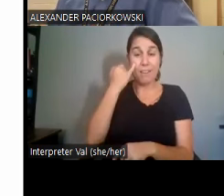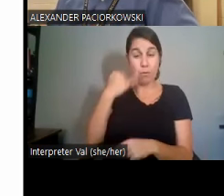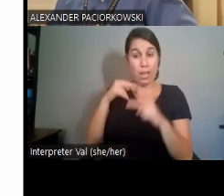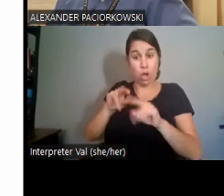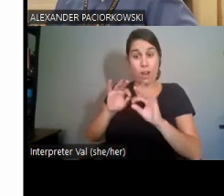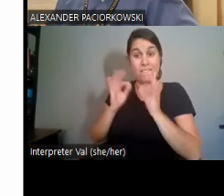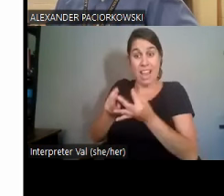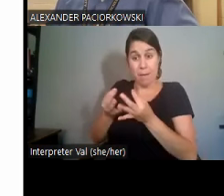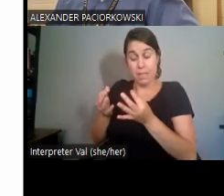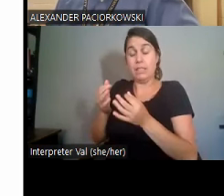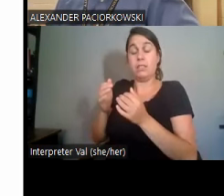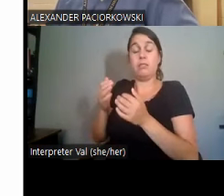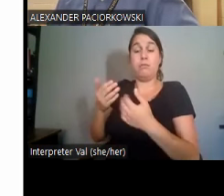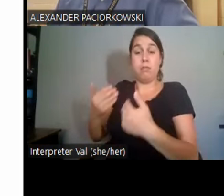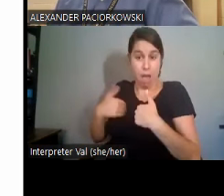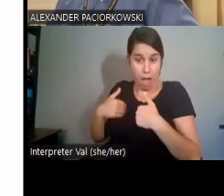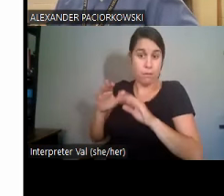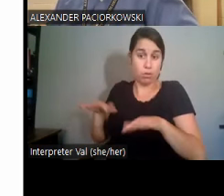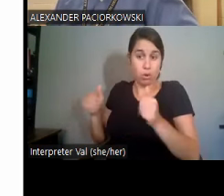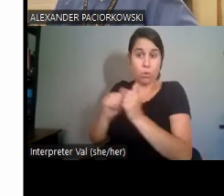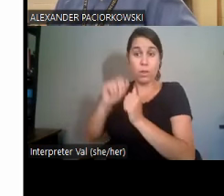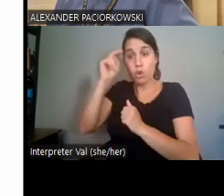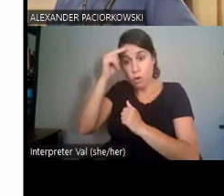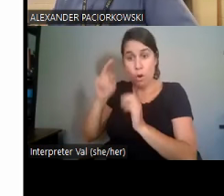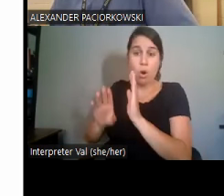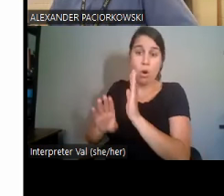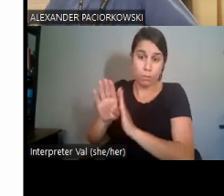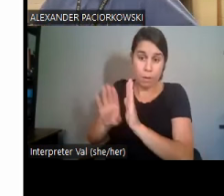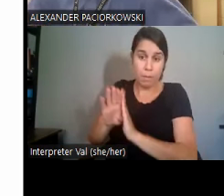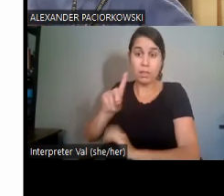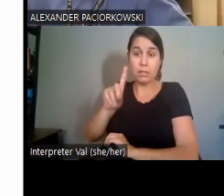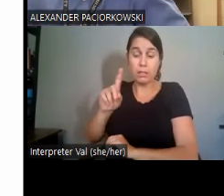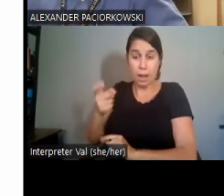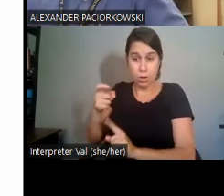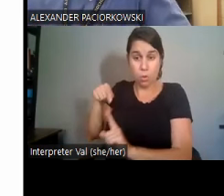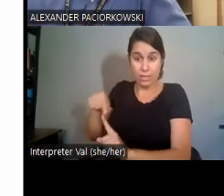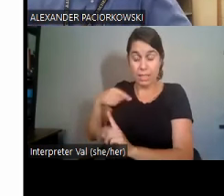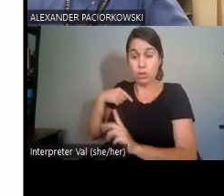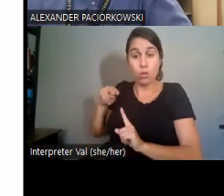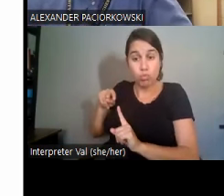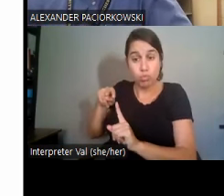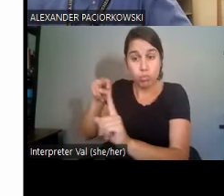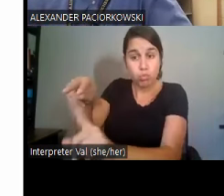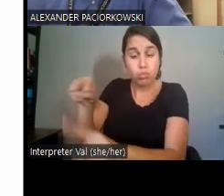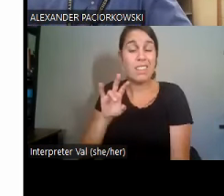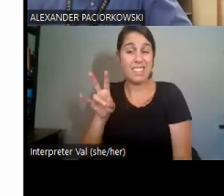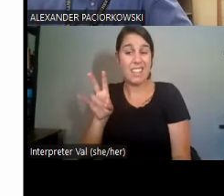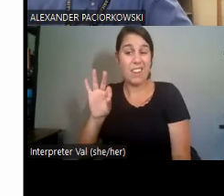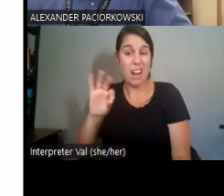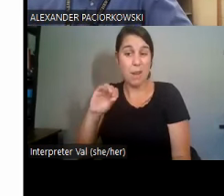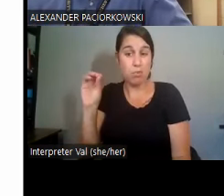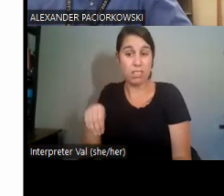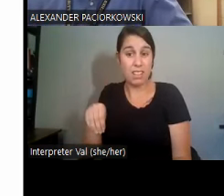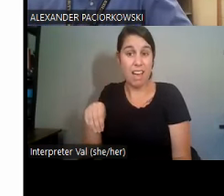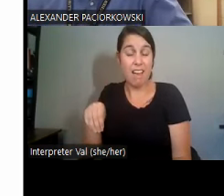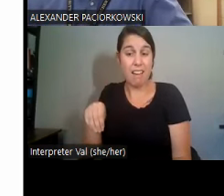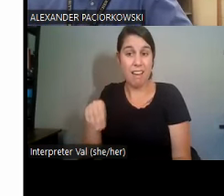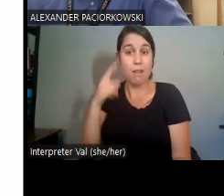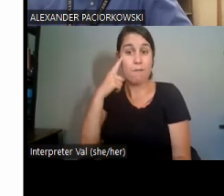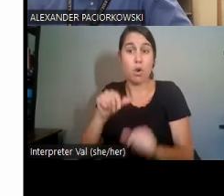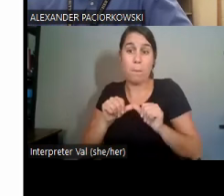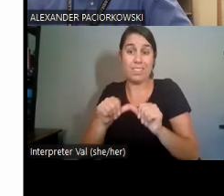families with children with neurodevelopmental diagnoses, they noted in their results that 79% of the families in the persistent